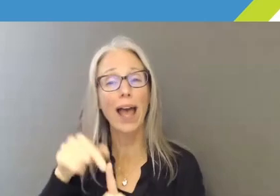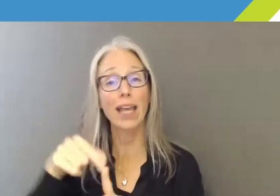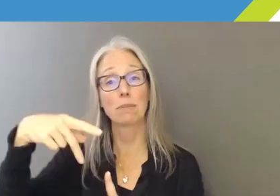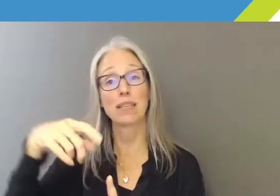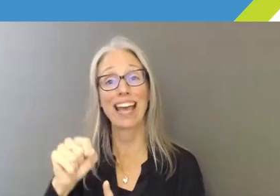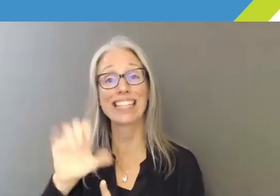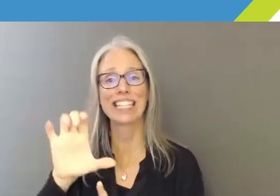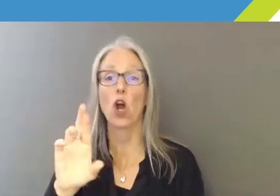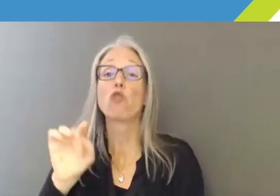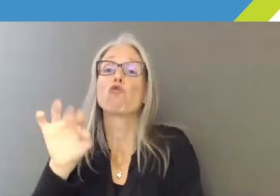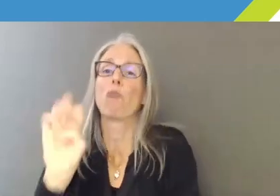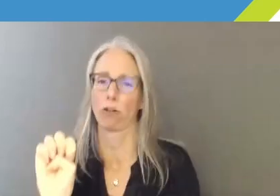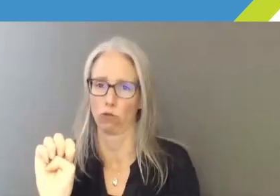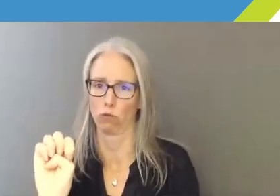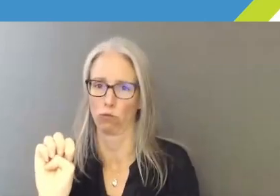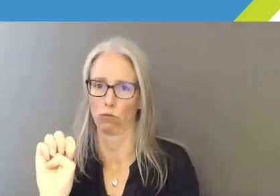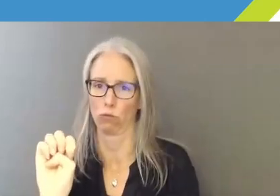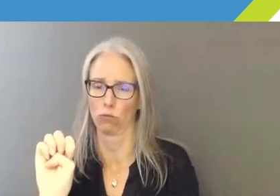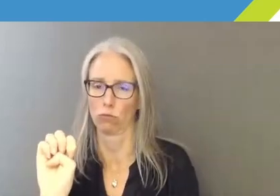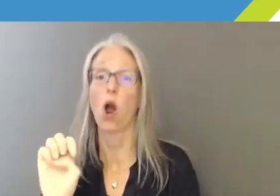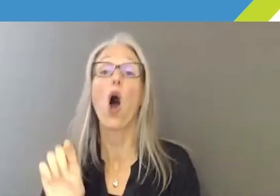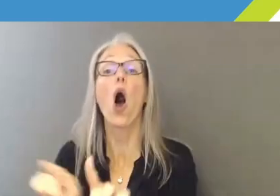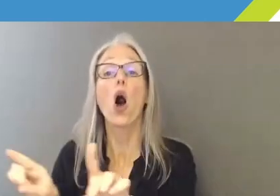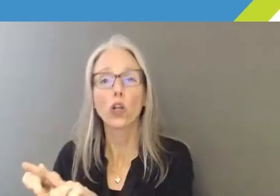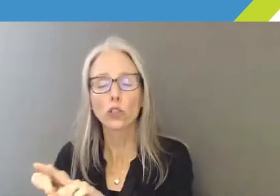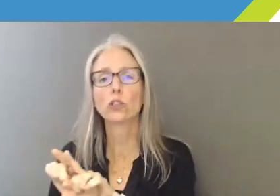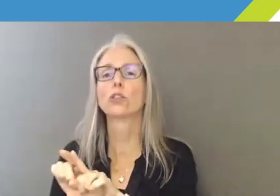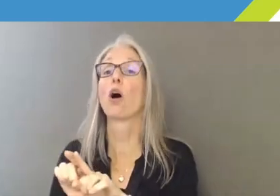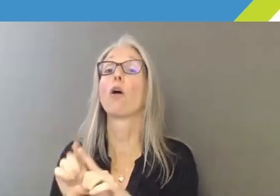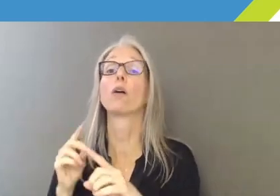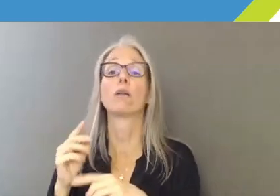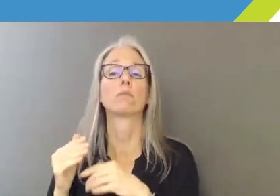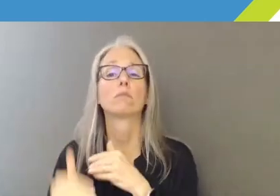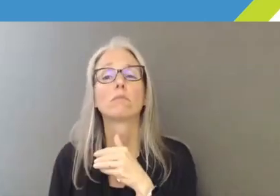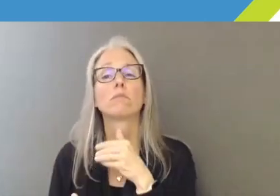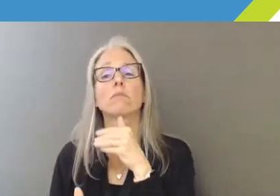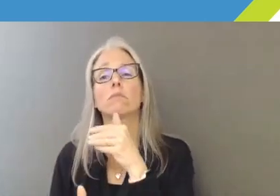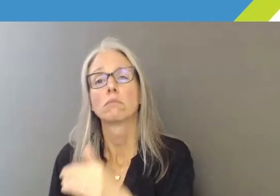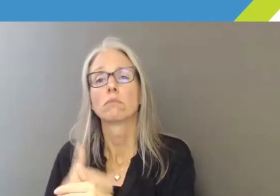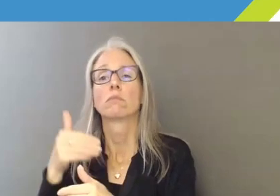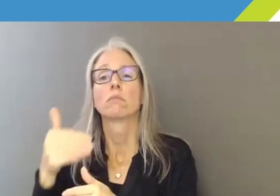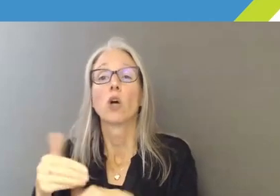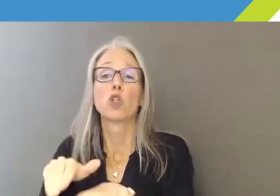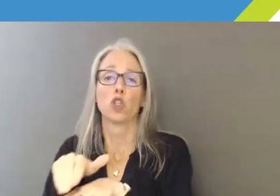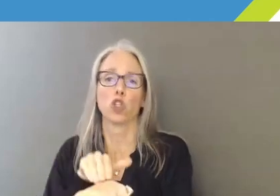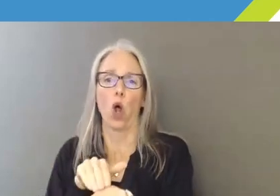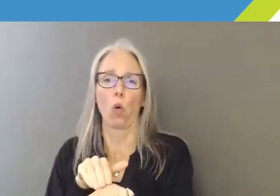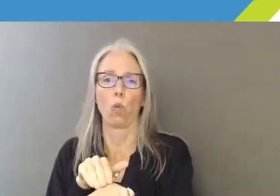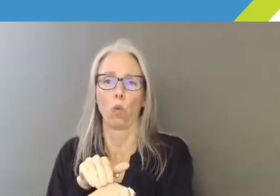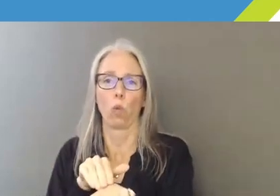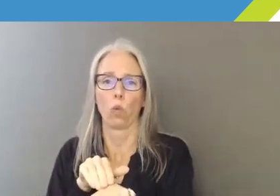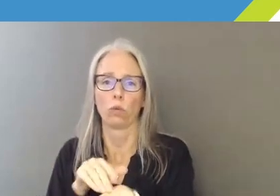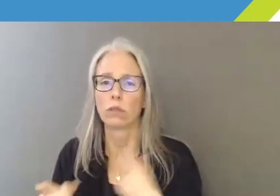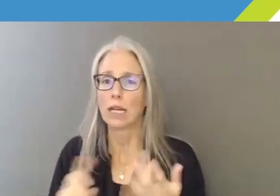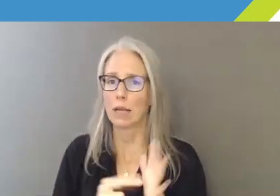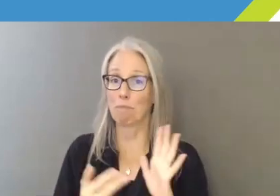for pediatric PSC, for a disease that is slowly progressive, because again, it's a question of feasibility and having sufficient resources to enroll a large